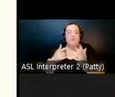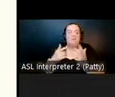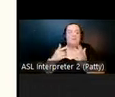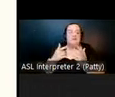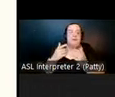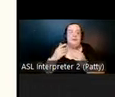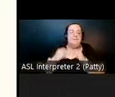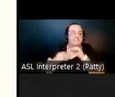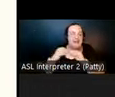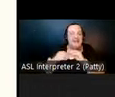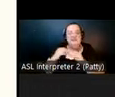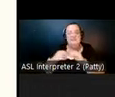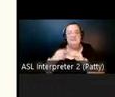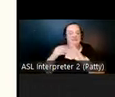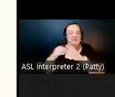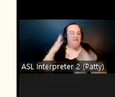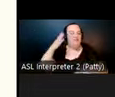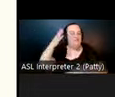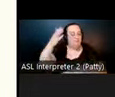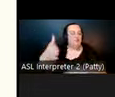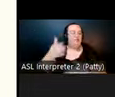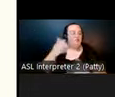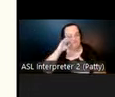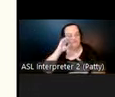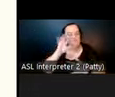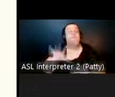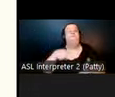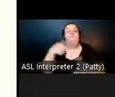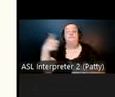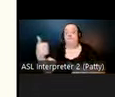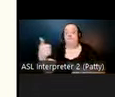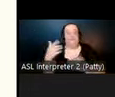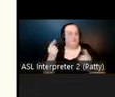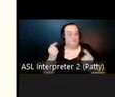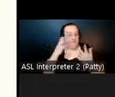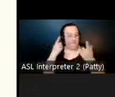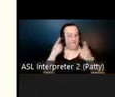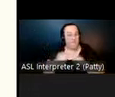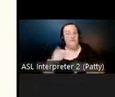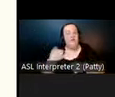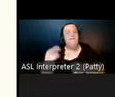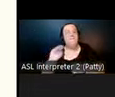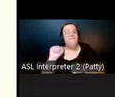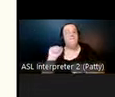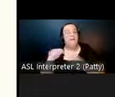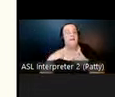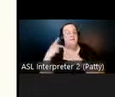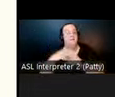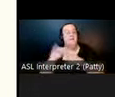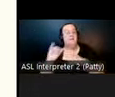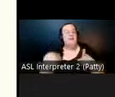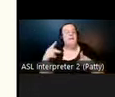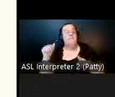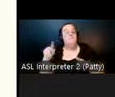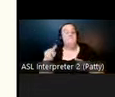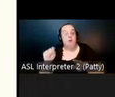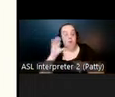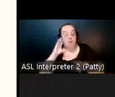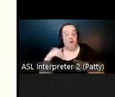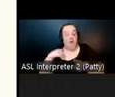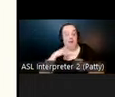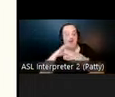in their parks in the future. Another thing that will occur with these MAP programs is these parks will have the